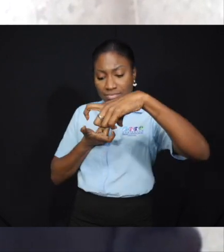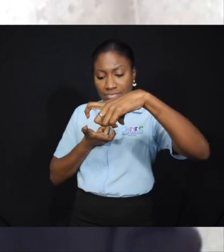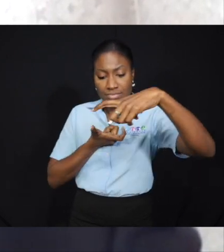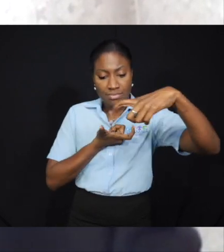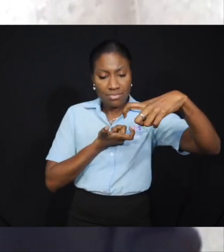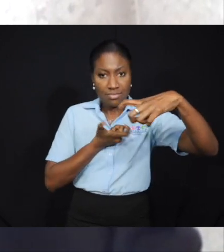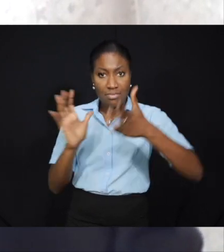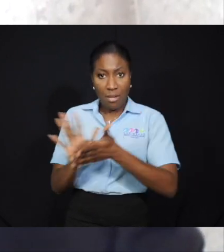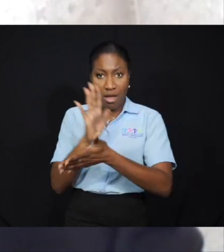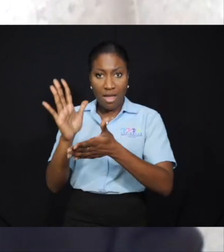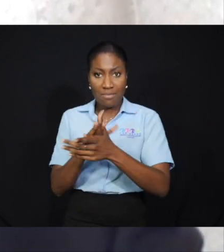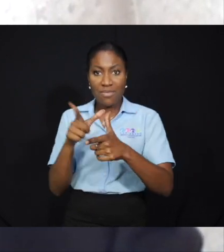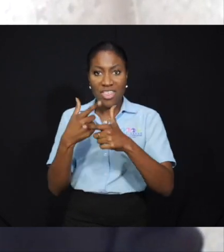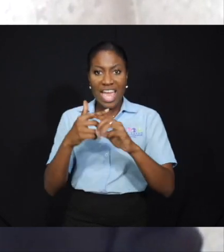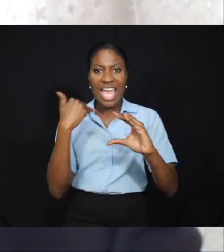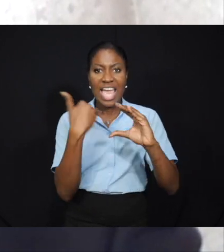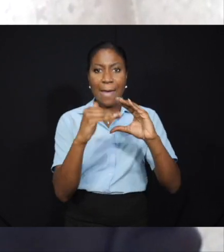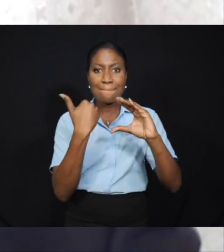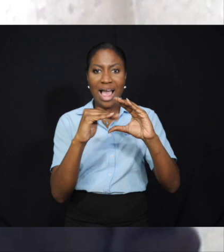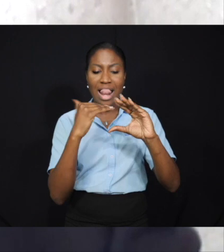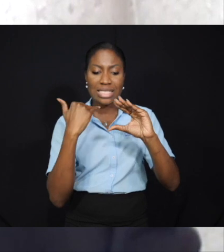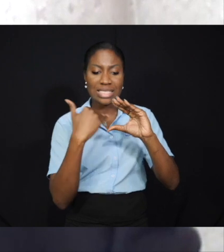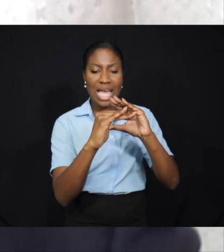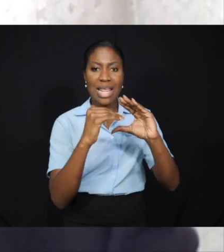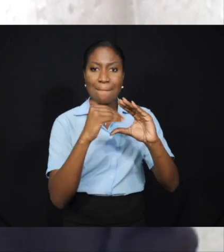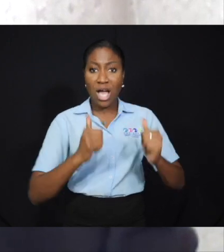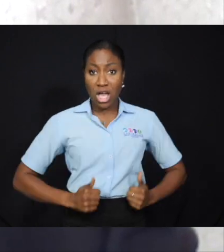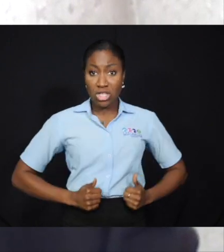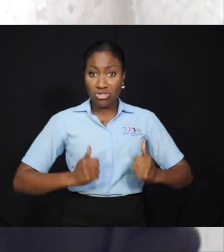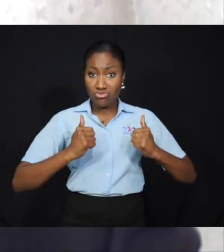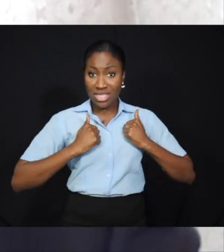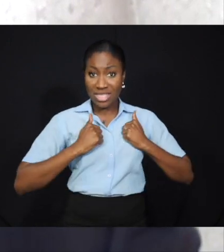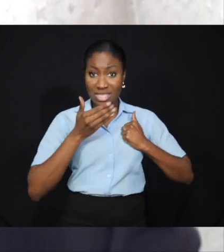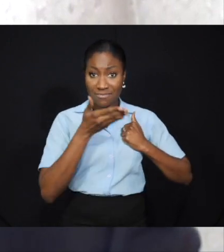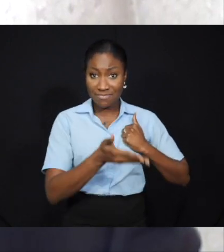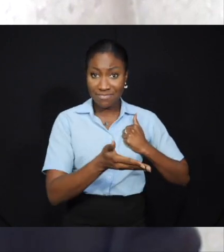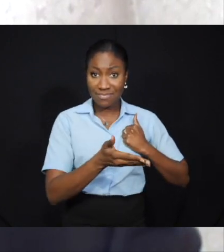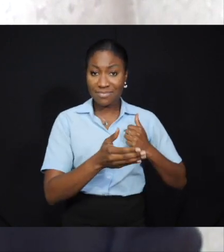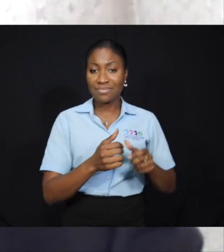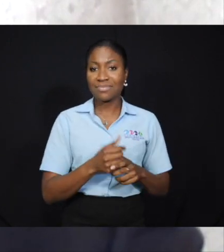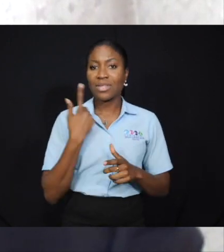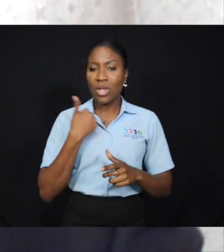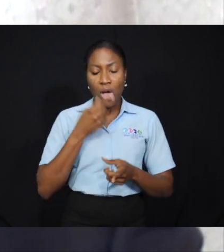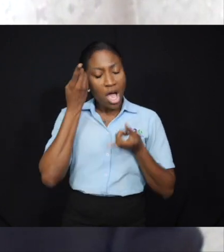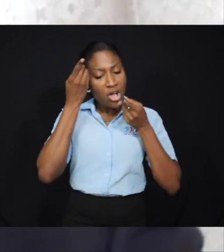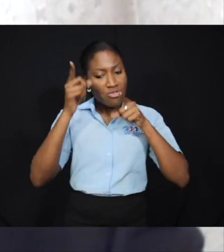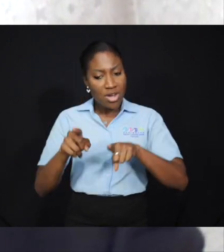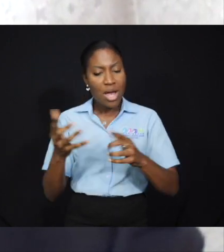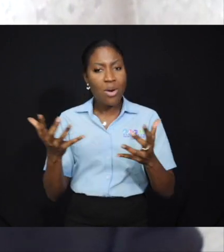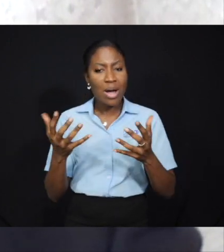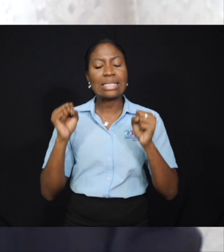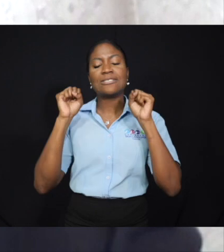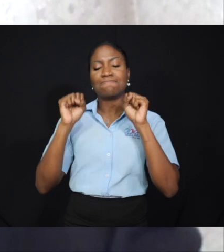or her documents and email these documents to a specific email address. And so